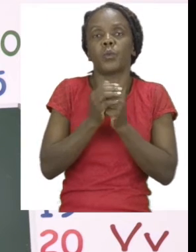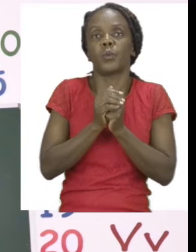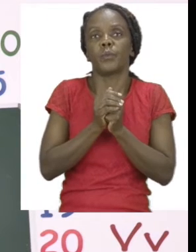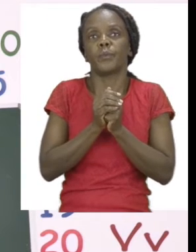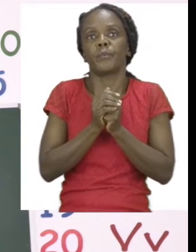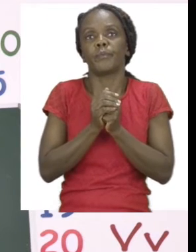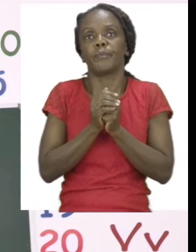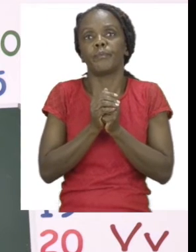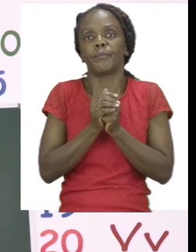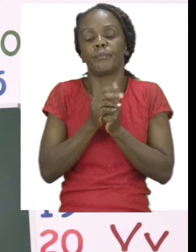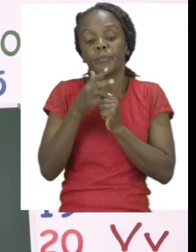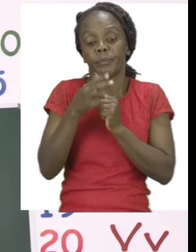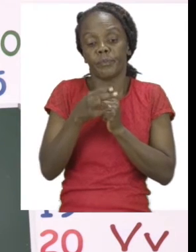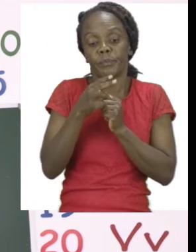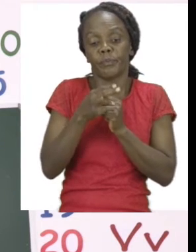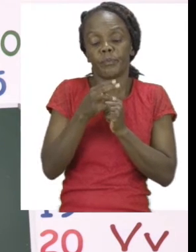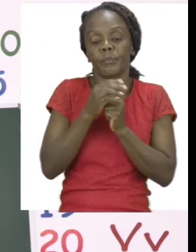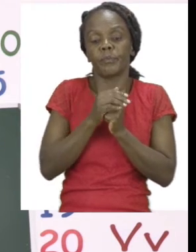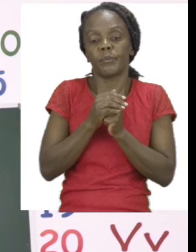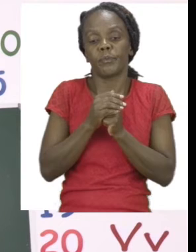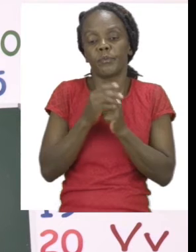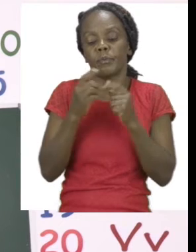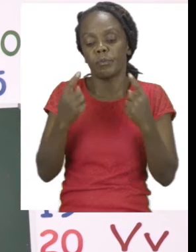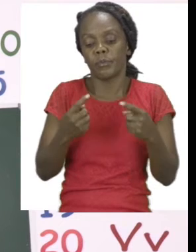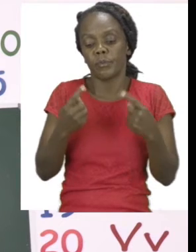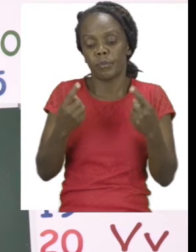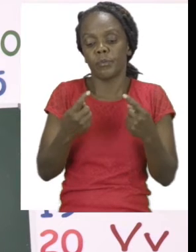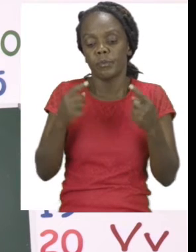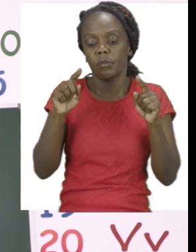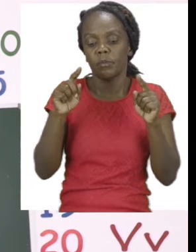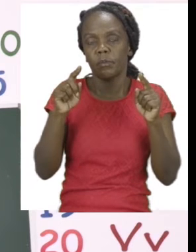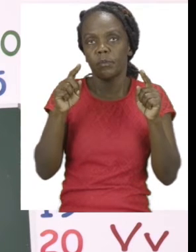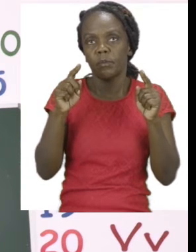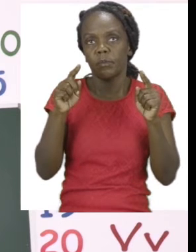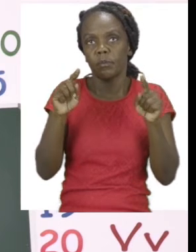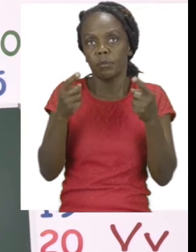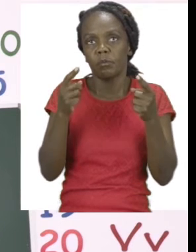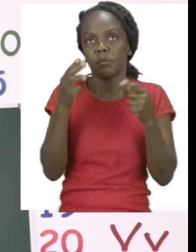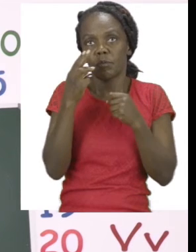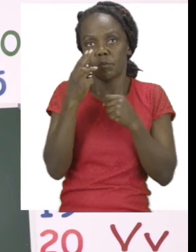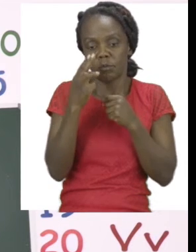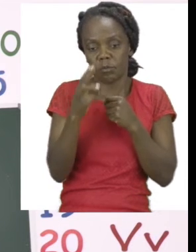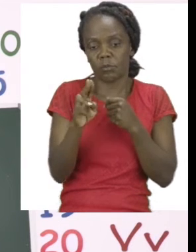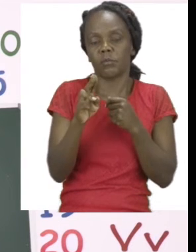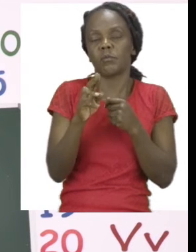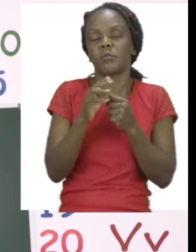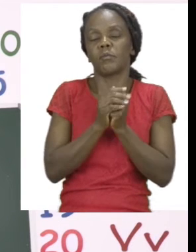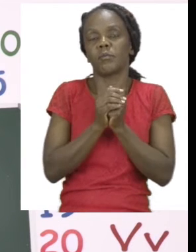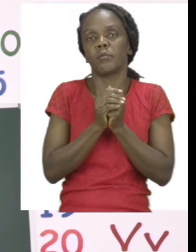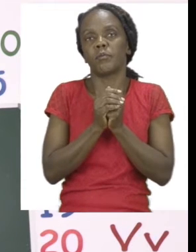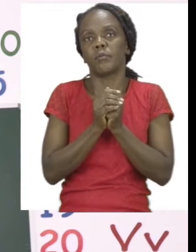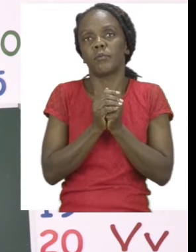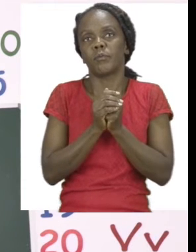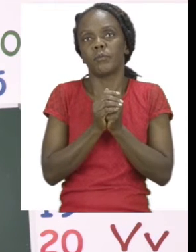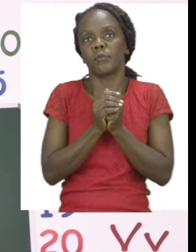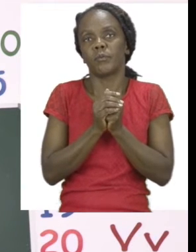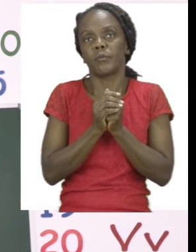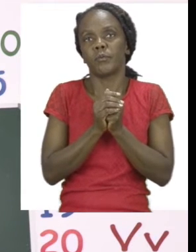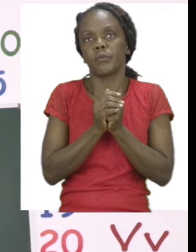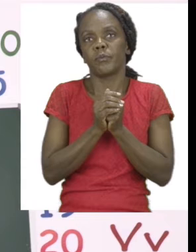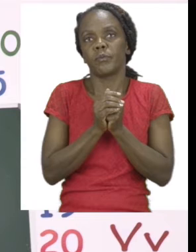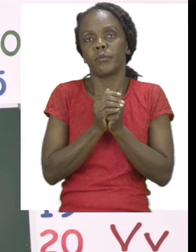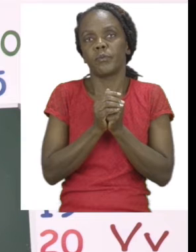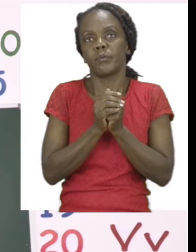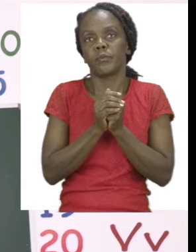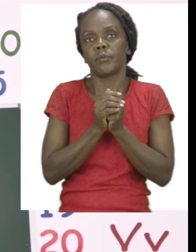toy. After you are done cutting out your family members, you are going to use glue to